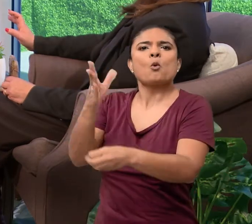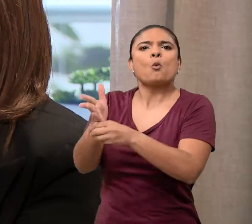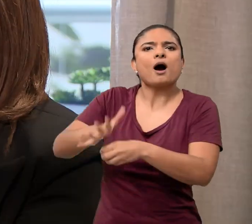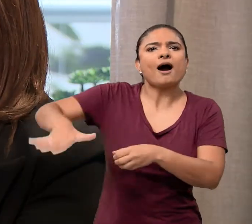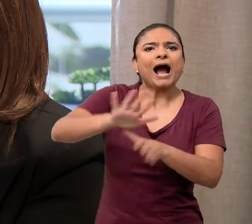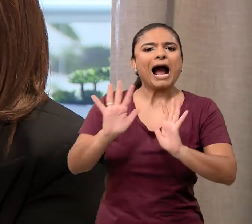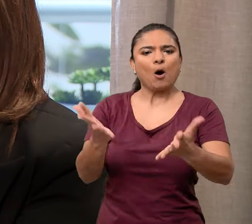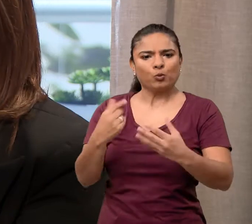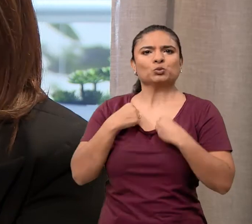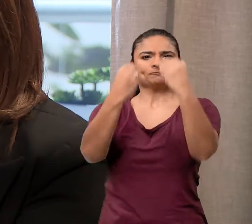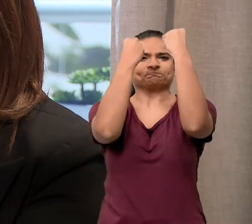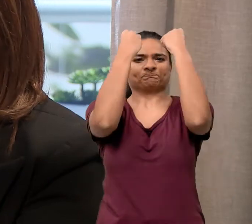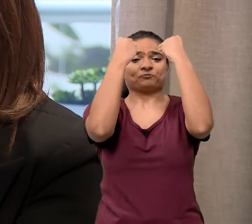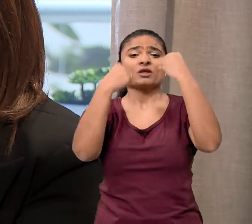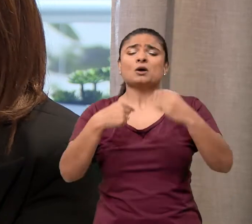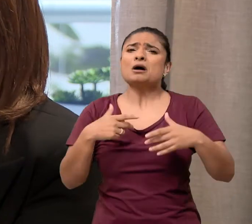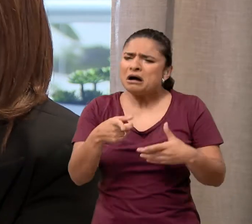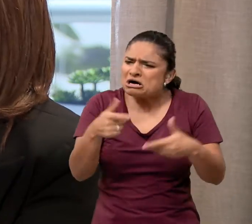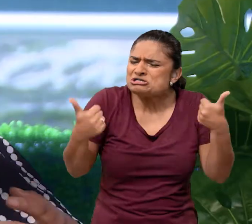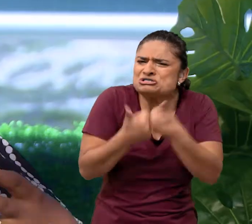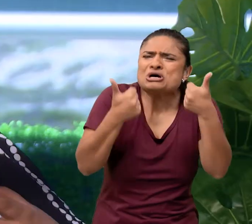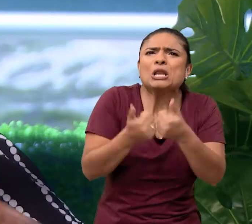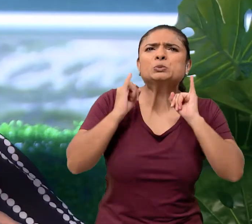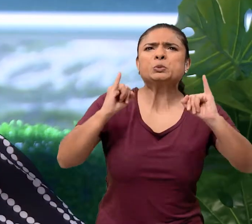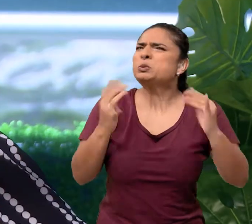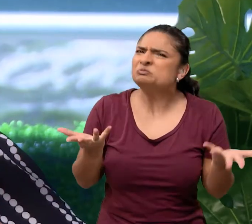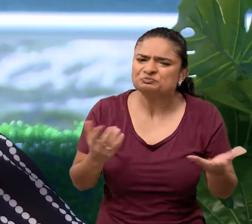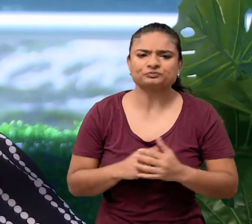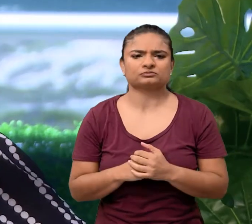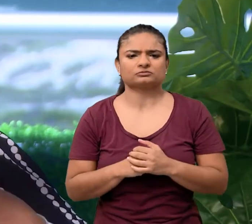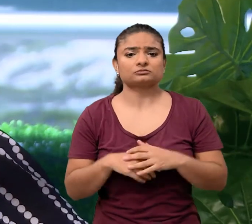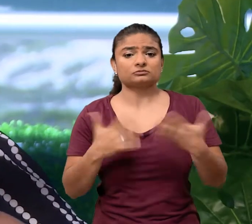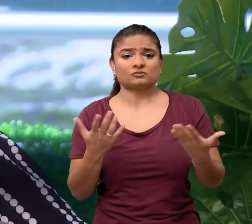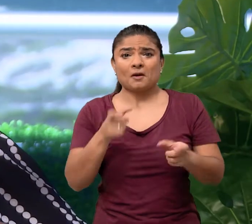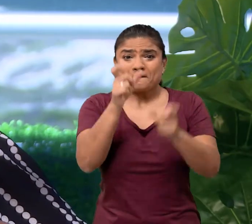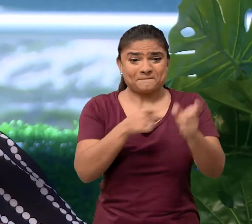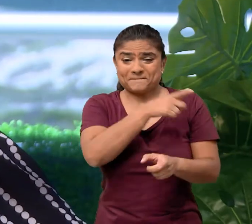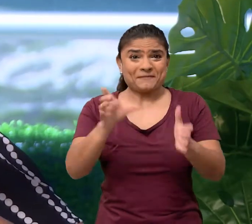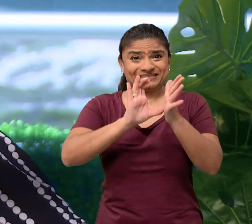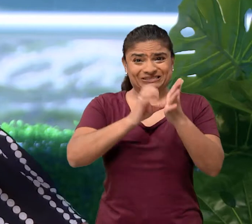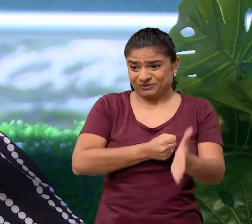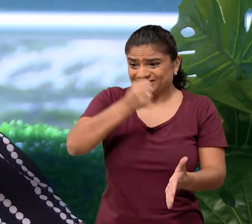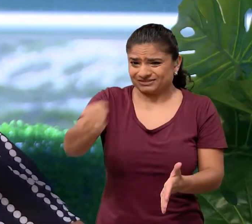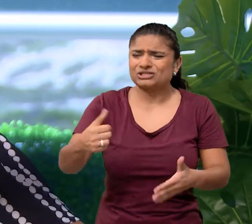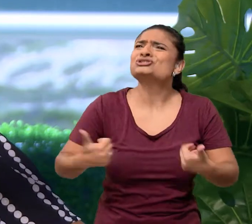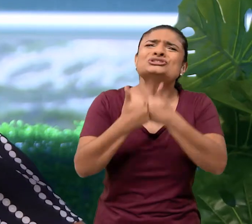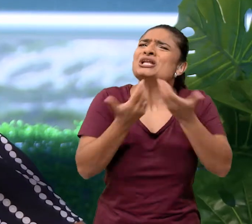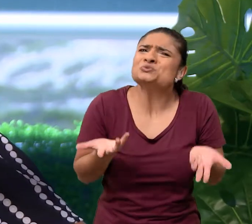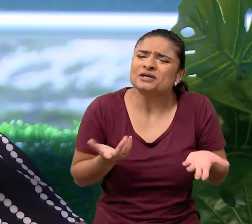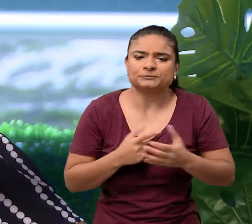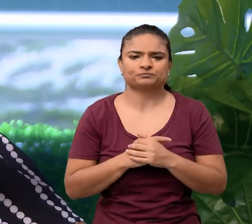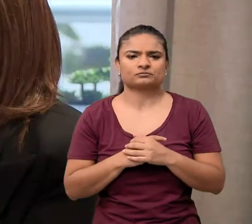prepared for open labour market employment. What is the biggest challenge in getting persons with disabilities into the